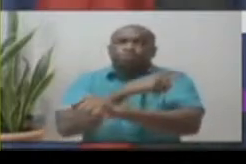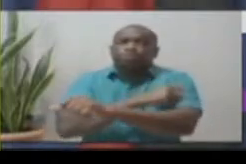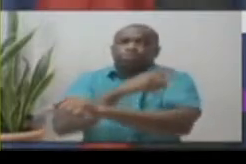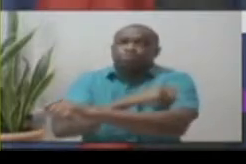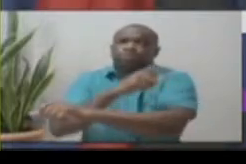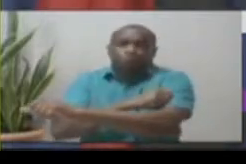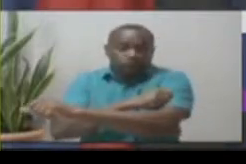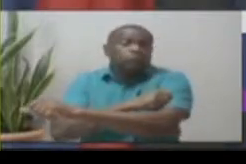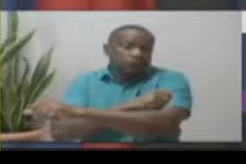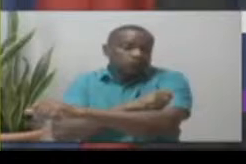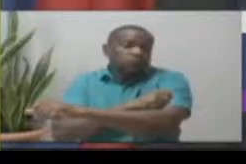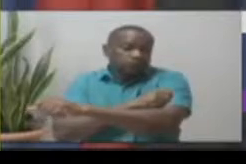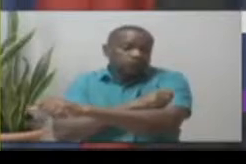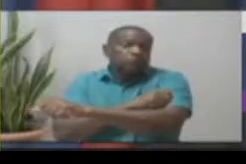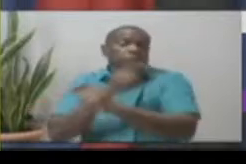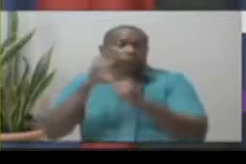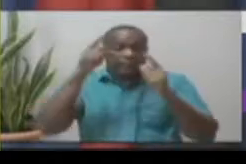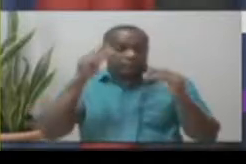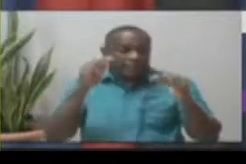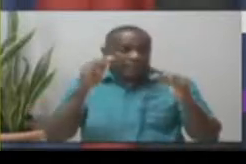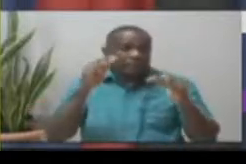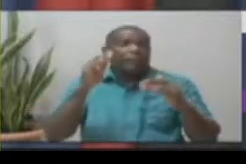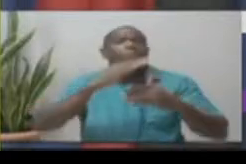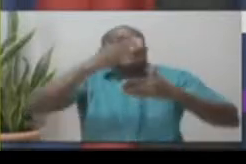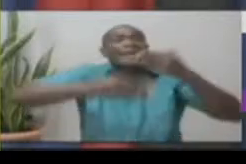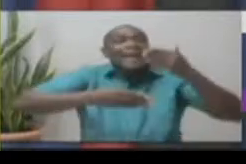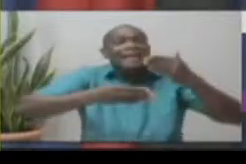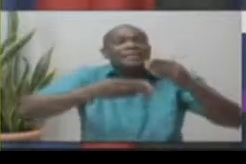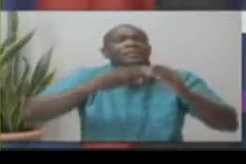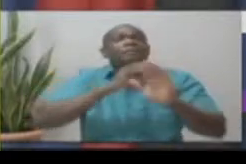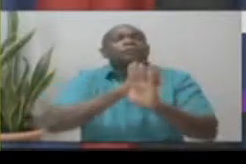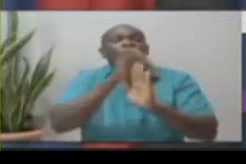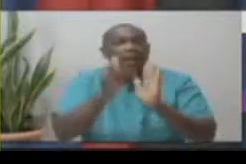expectation that by the end of July, when I speak to you at the end of July,